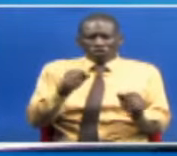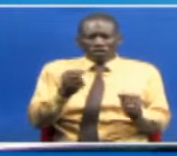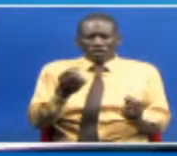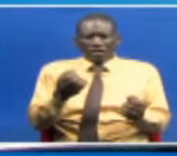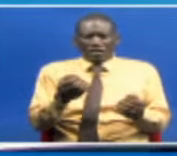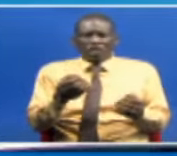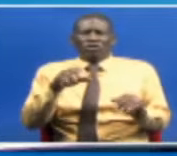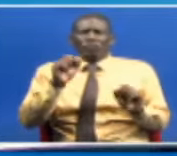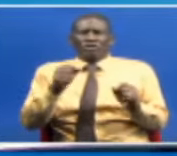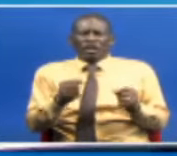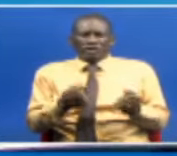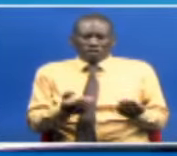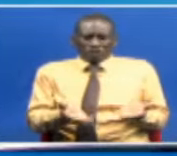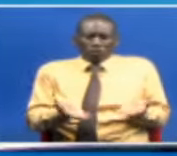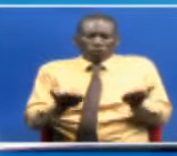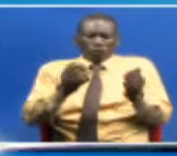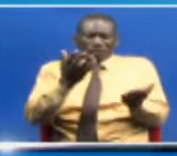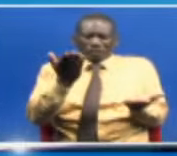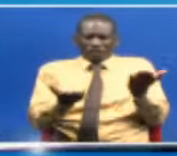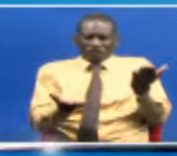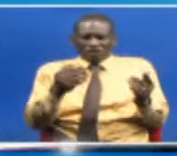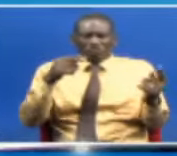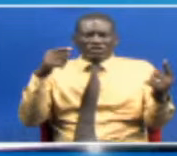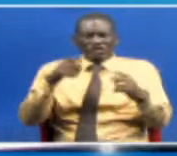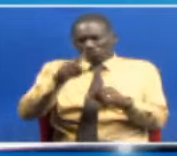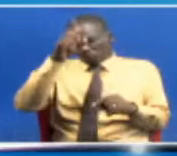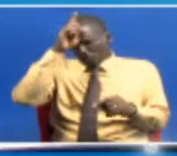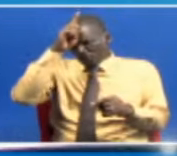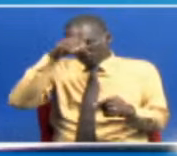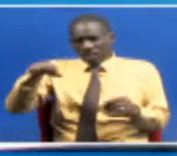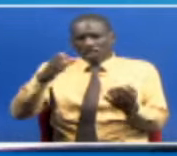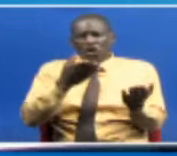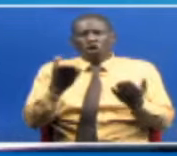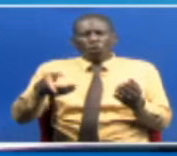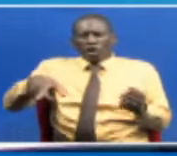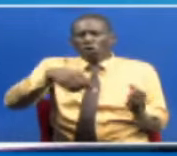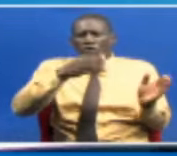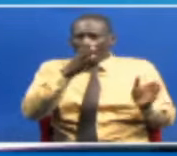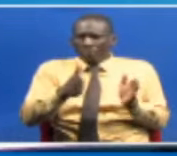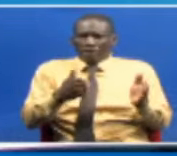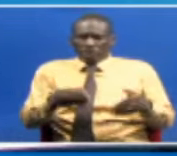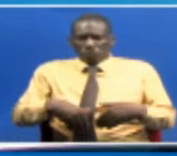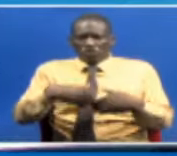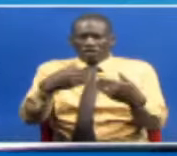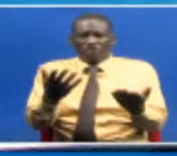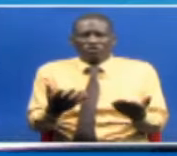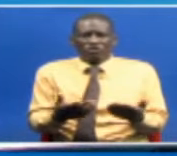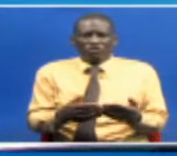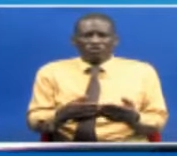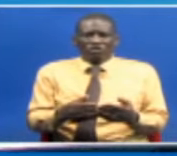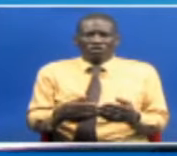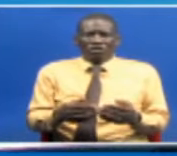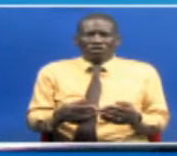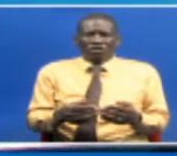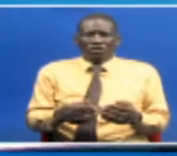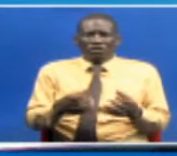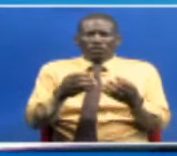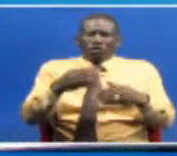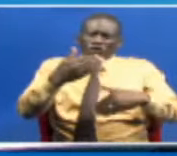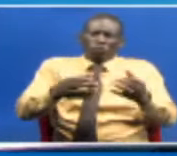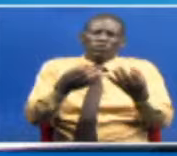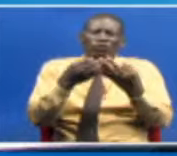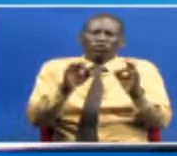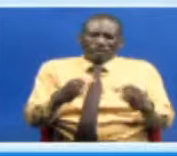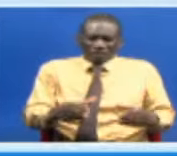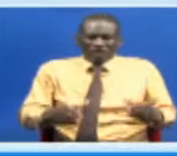all the way down to the rural homes where we plan to provide close to free cylinders. Yes. To the rural